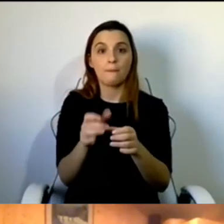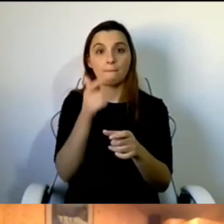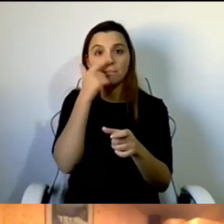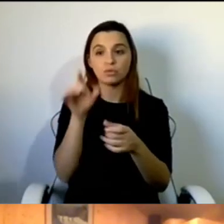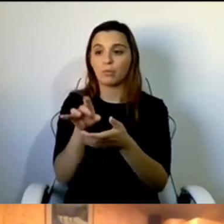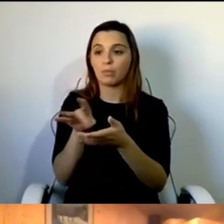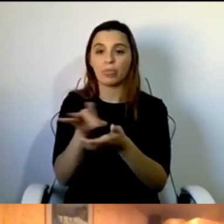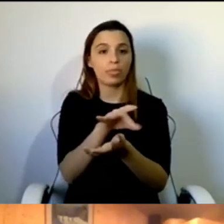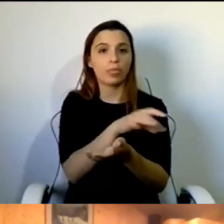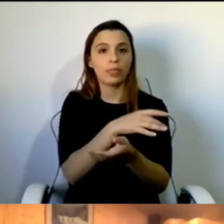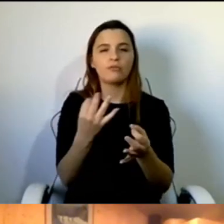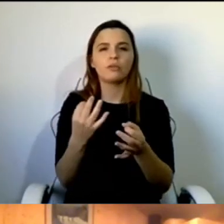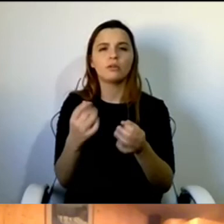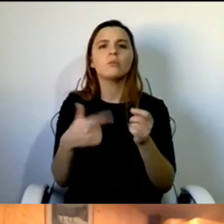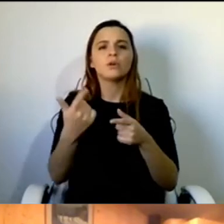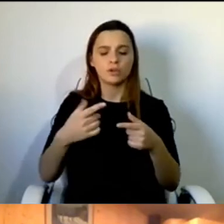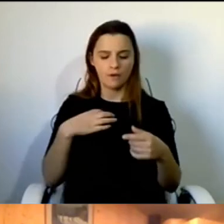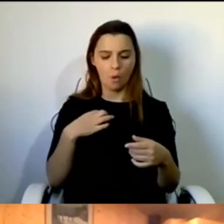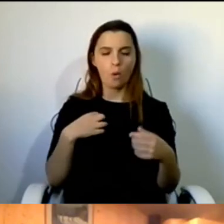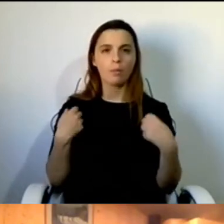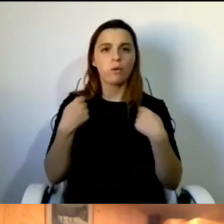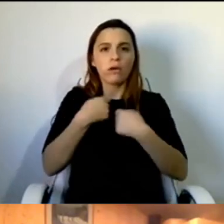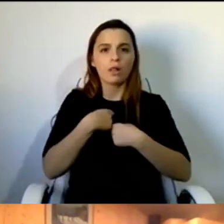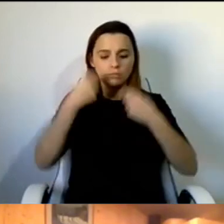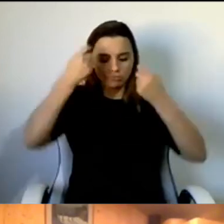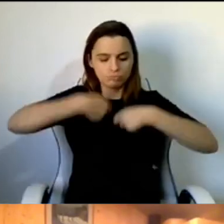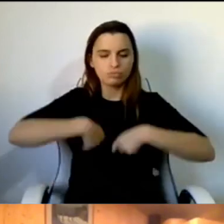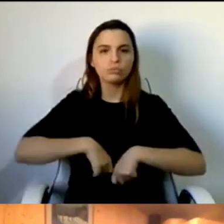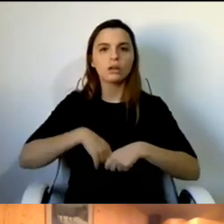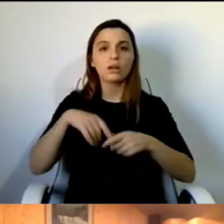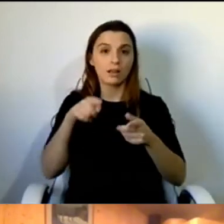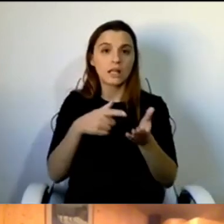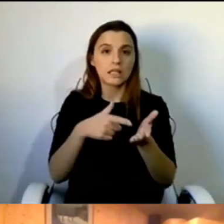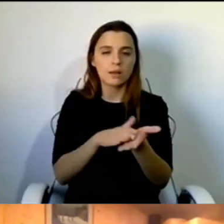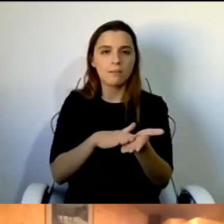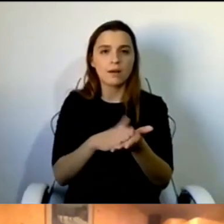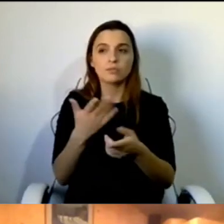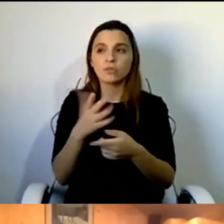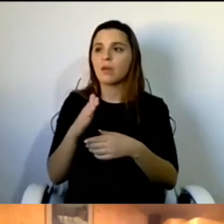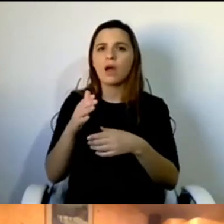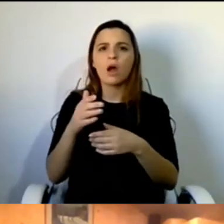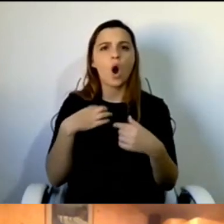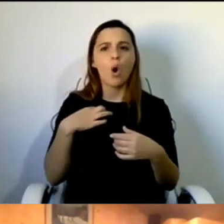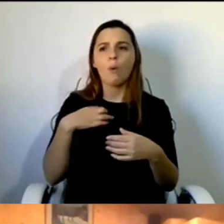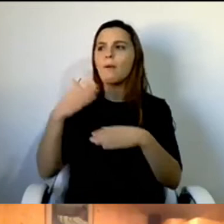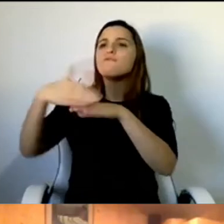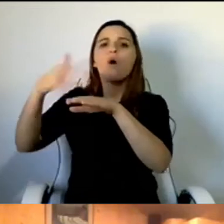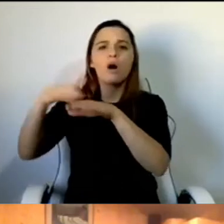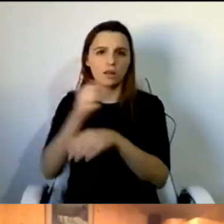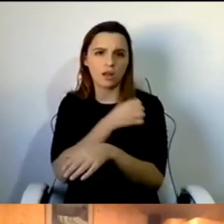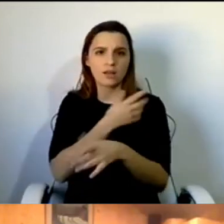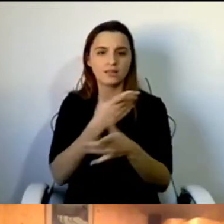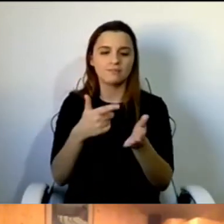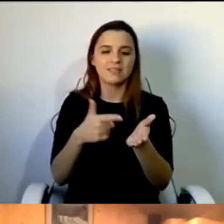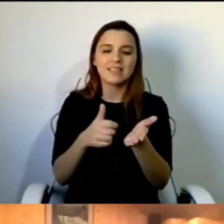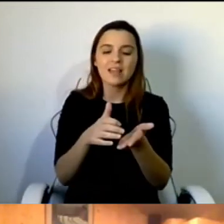know, outdoor clothes wasn't part of basic needs. So then those minutes disappeared. And that's when people